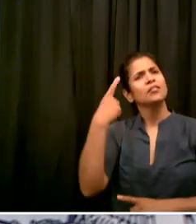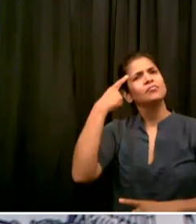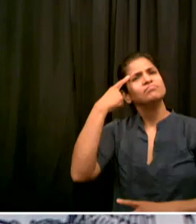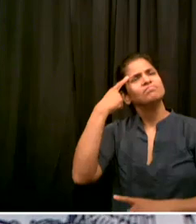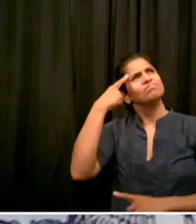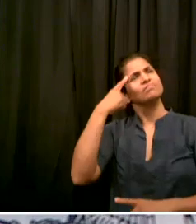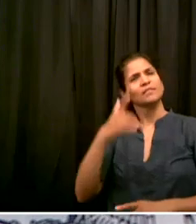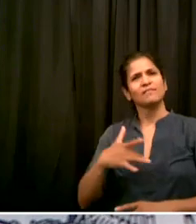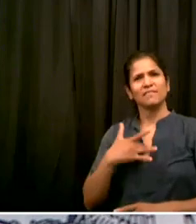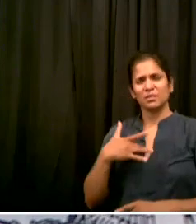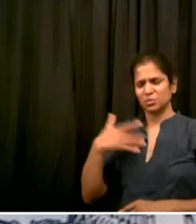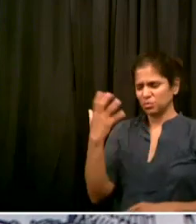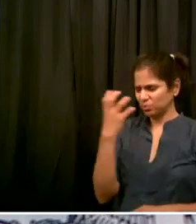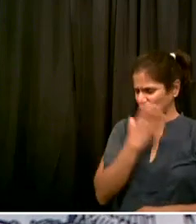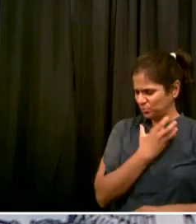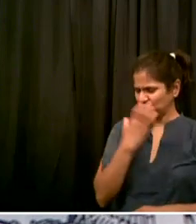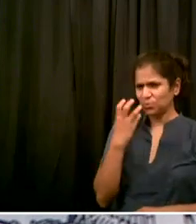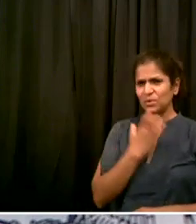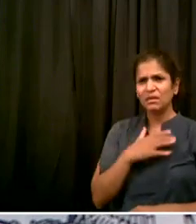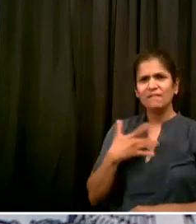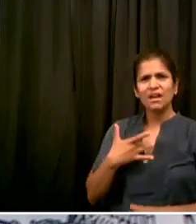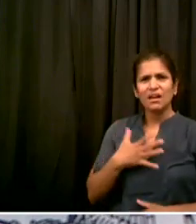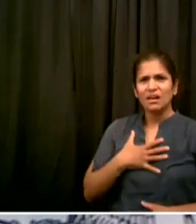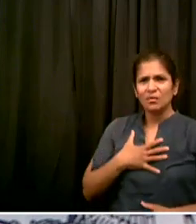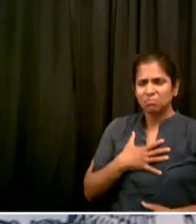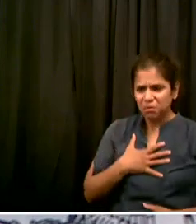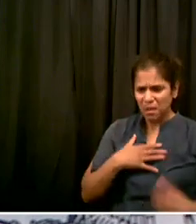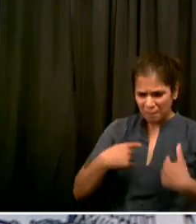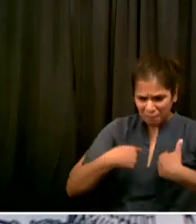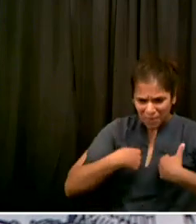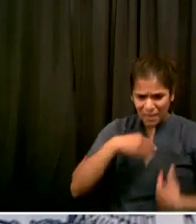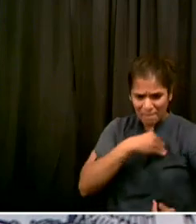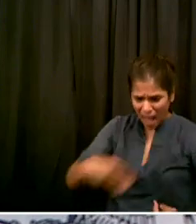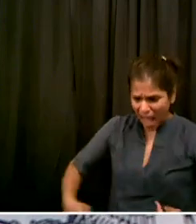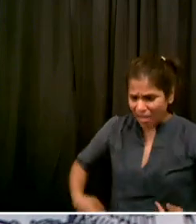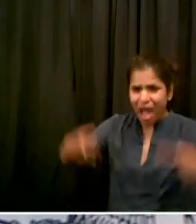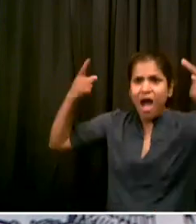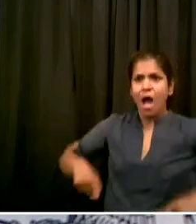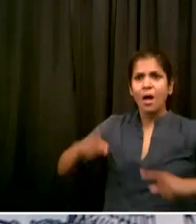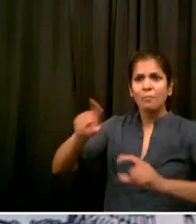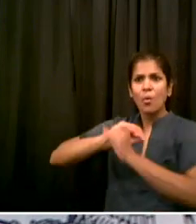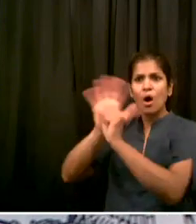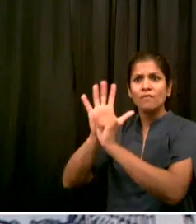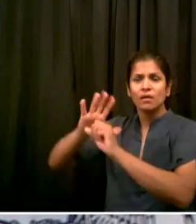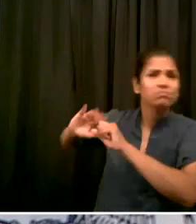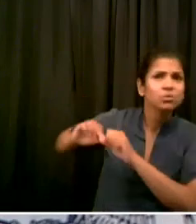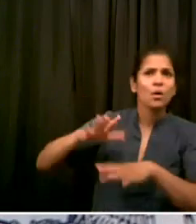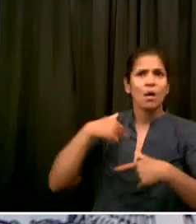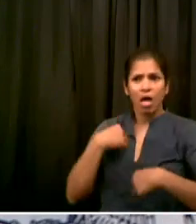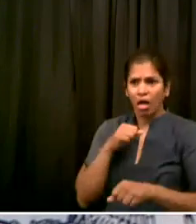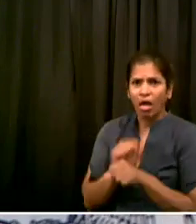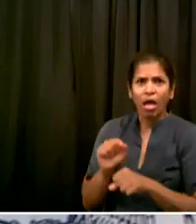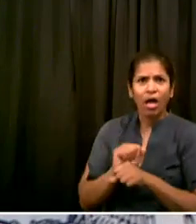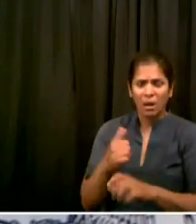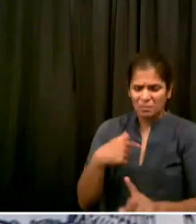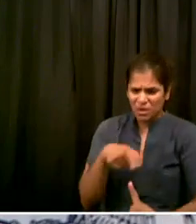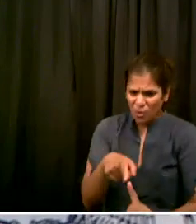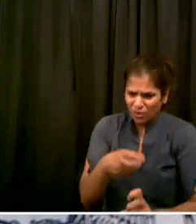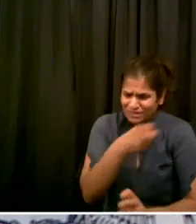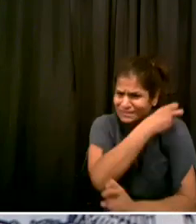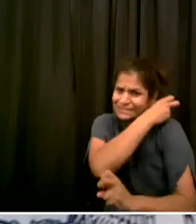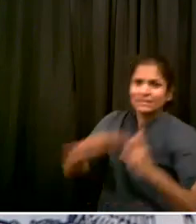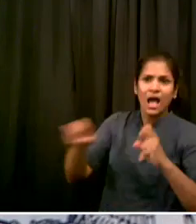a moment. I think, and many people have said to me, in fact, proactively, that they would not trade. It's very interesting when people come up to